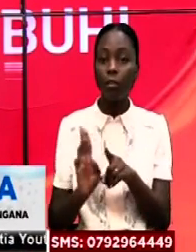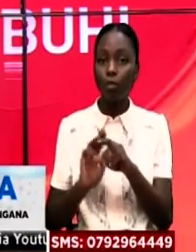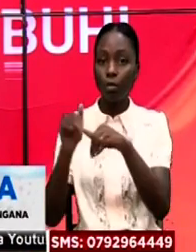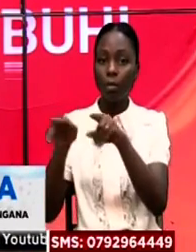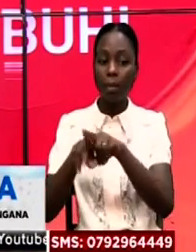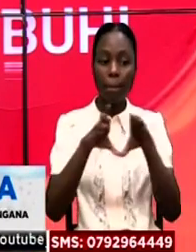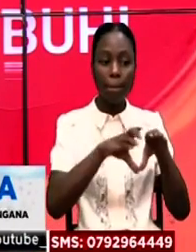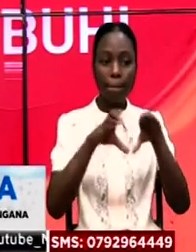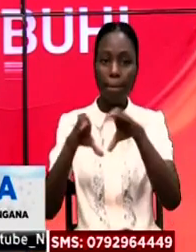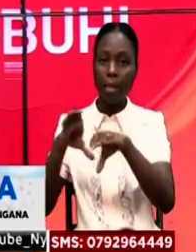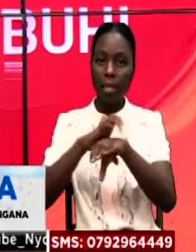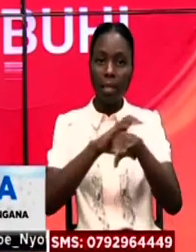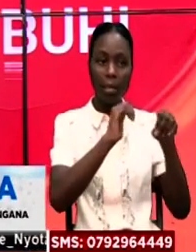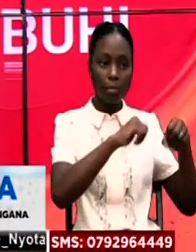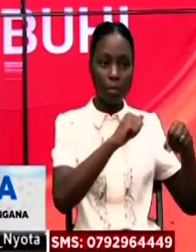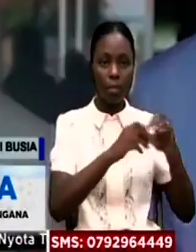soko